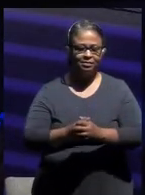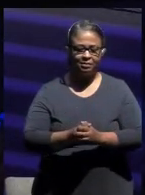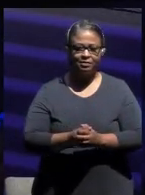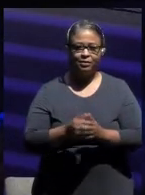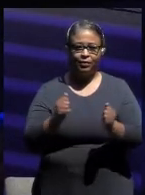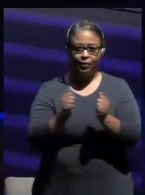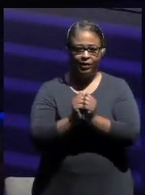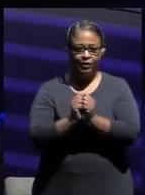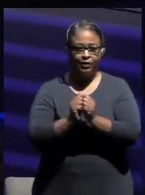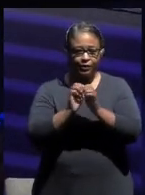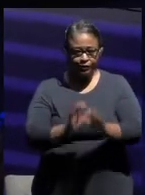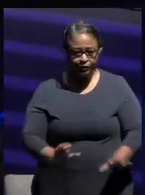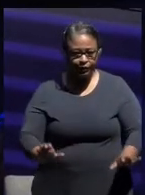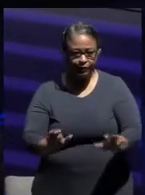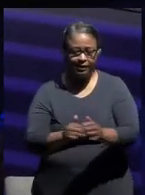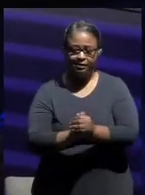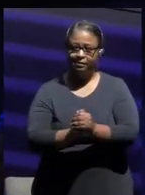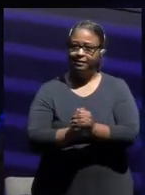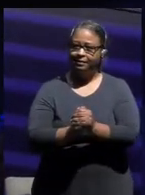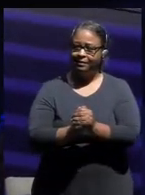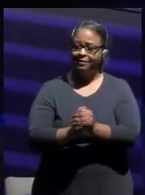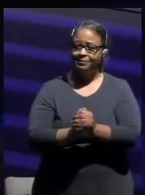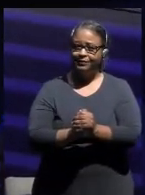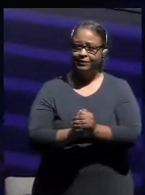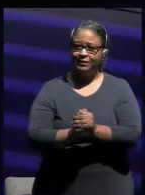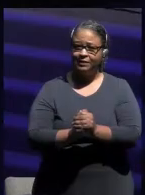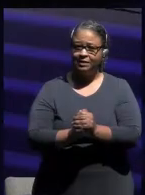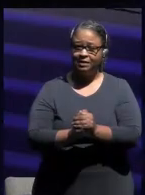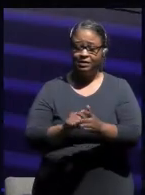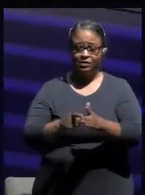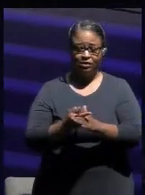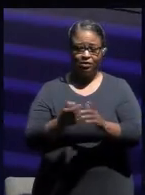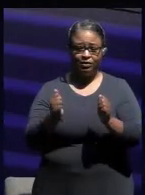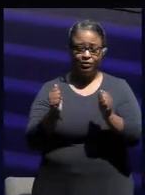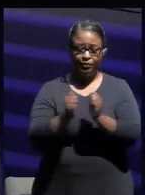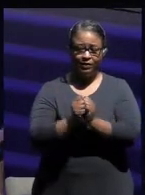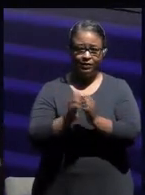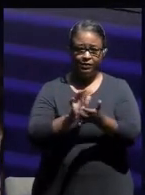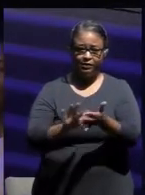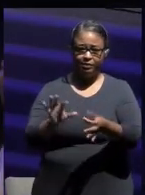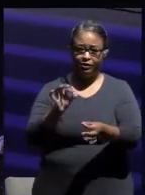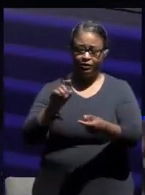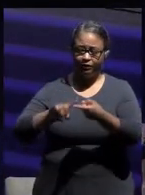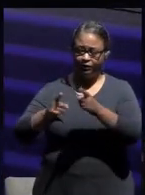I've got to start that spiritual friendship in the physical.